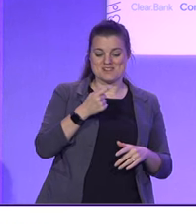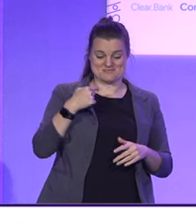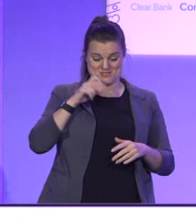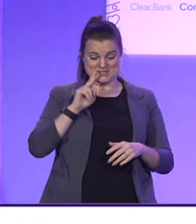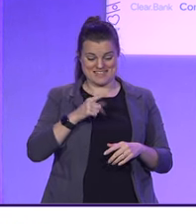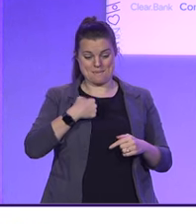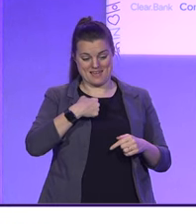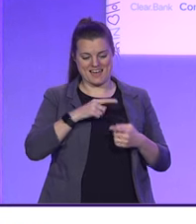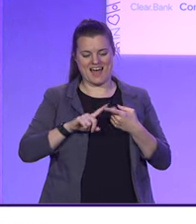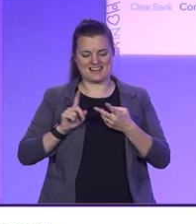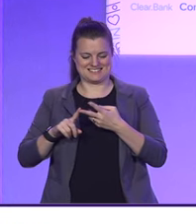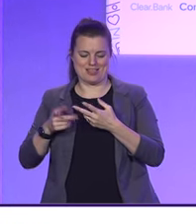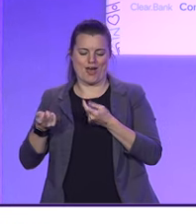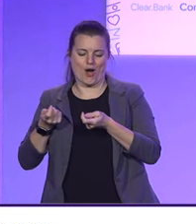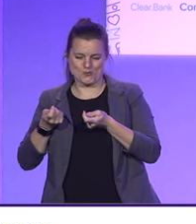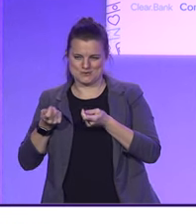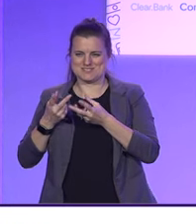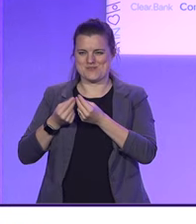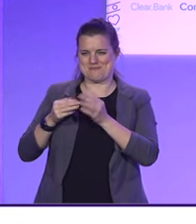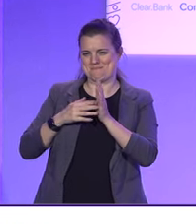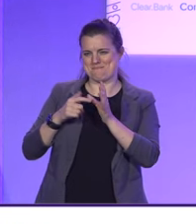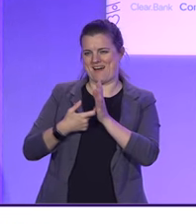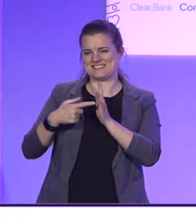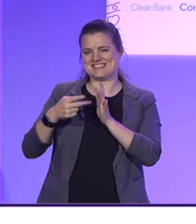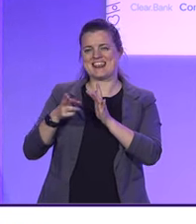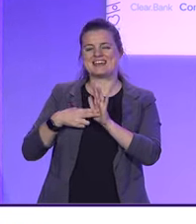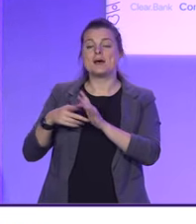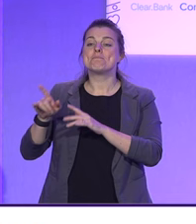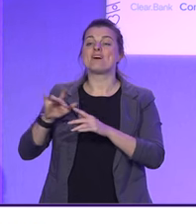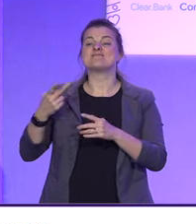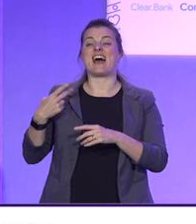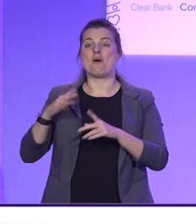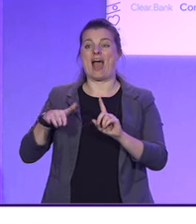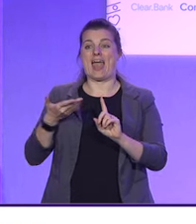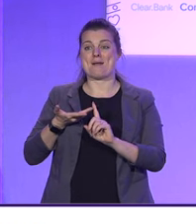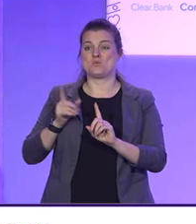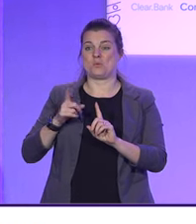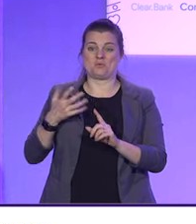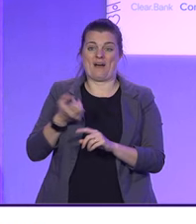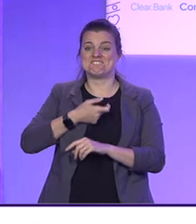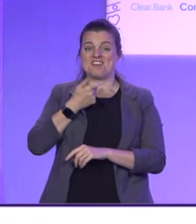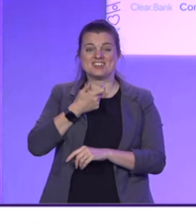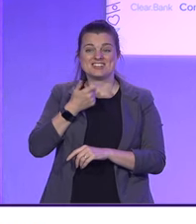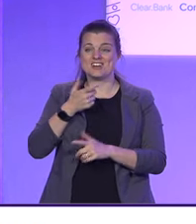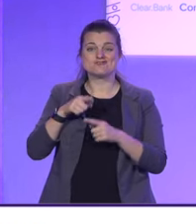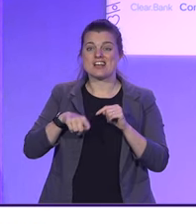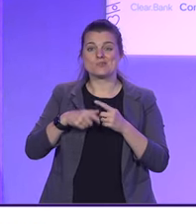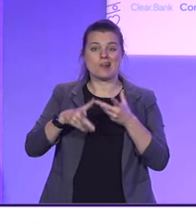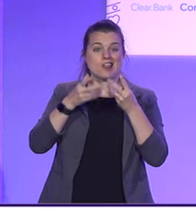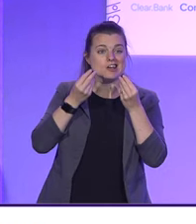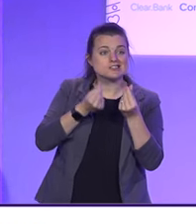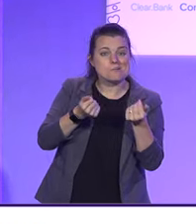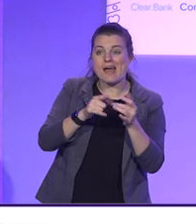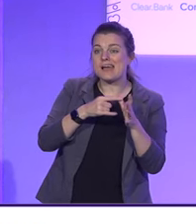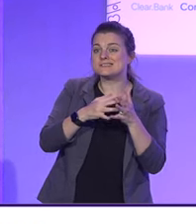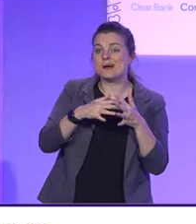Martins and the hosts. But our goal was to just have fun and try and learn some of the AWS